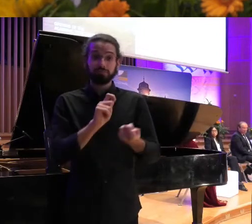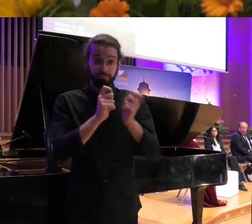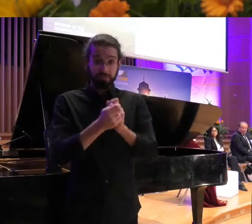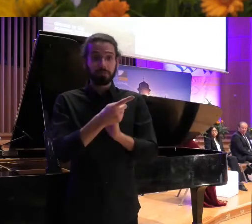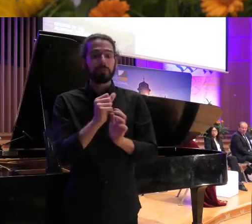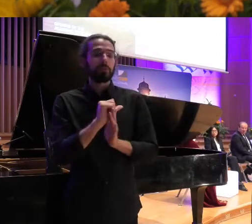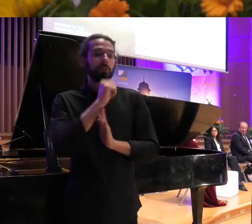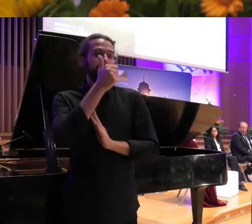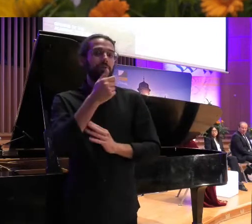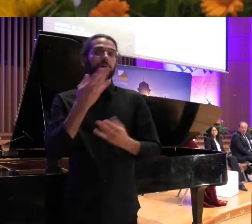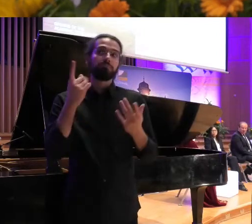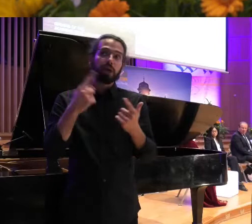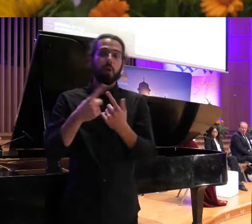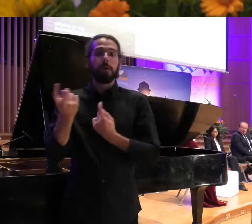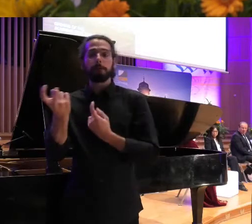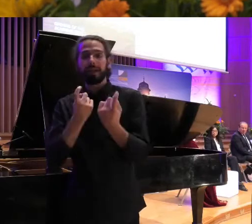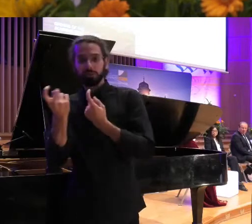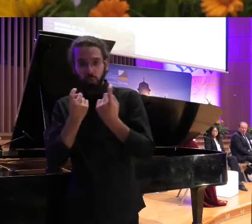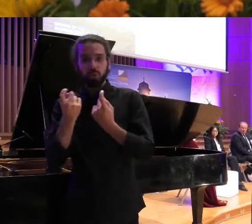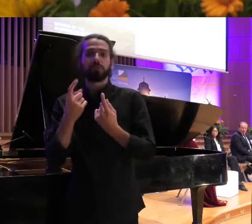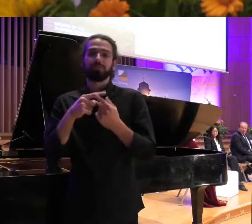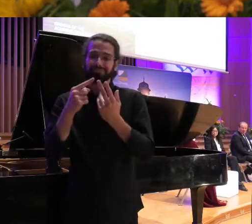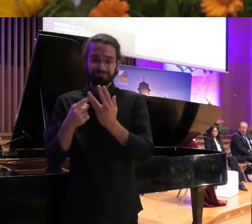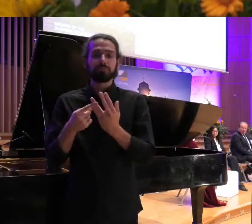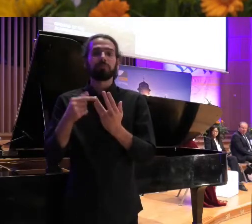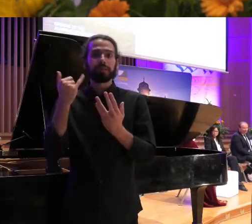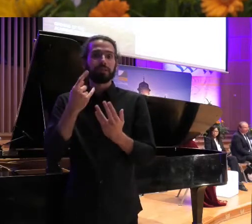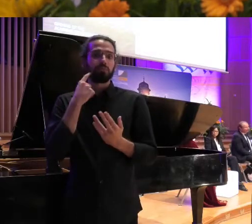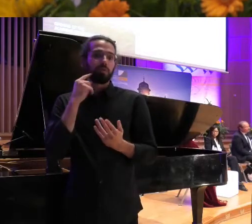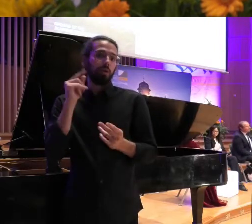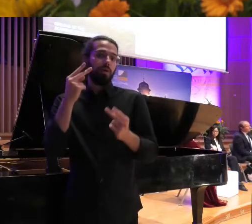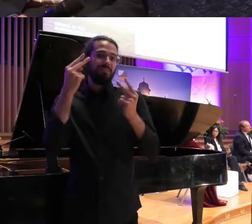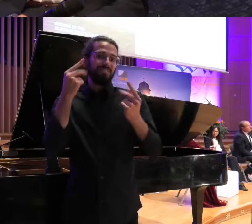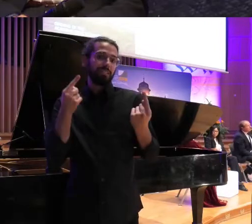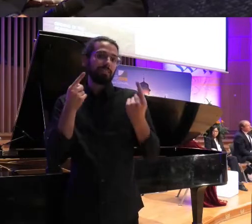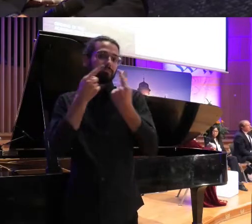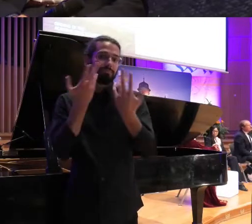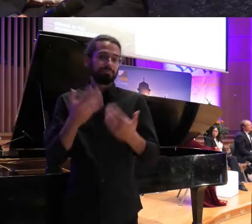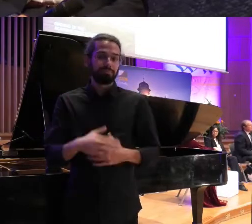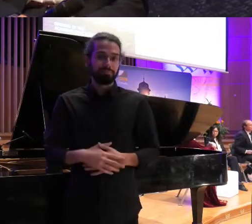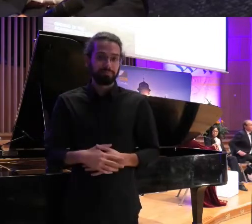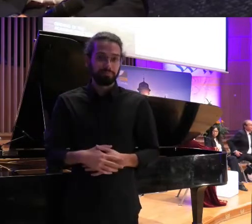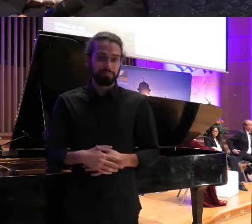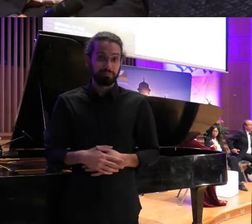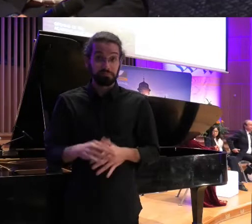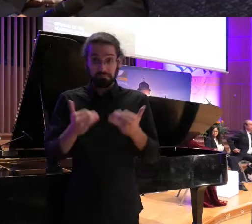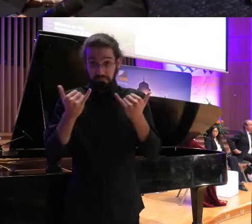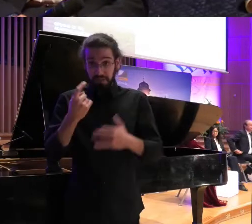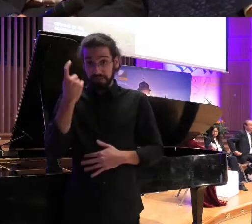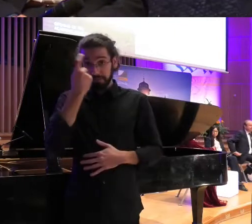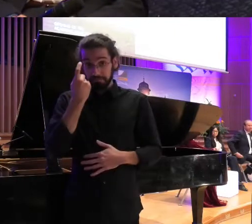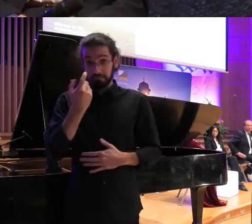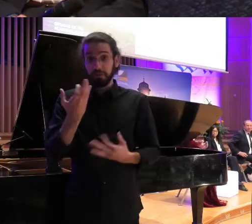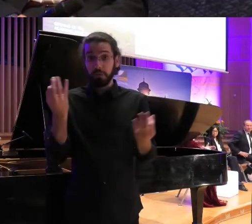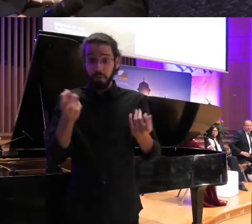also migration and other drivers. Do you think that it is time to think about a new agenda,